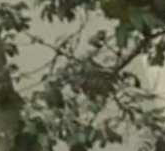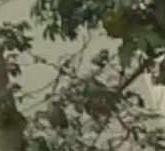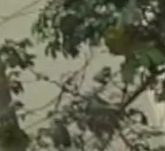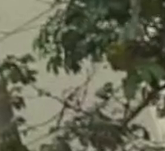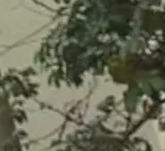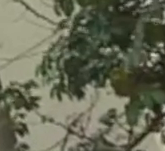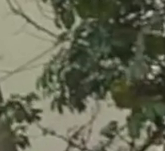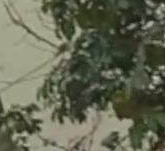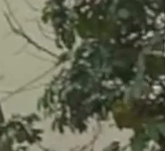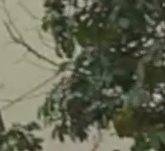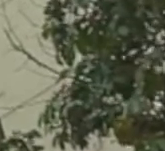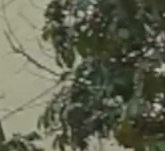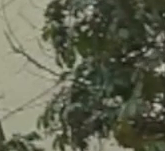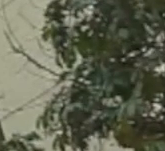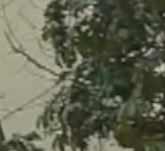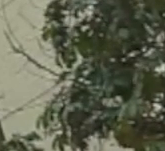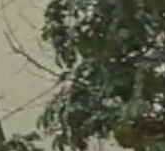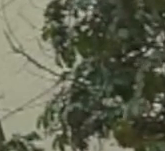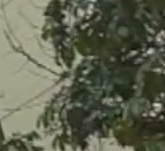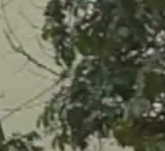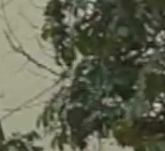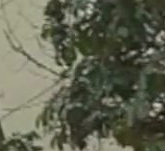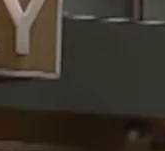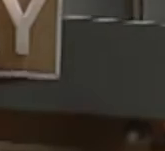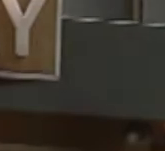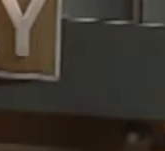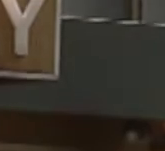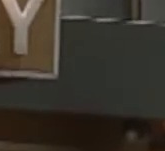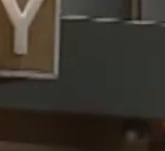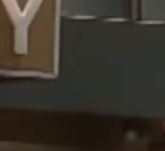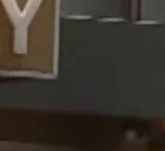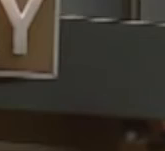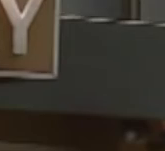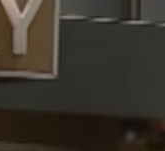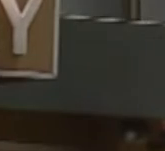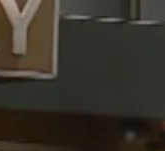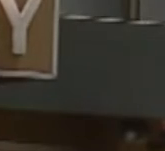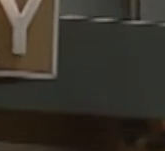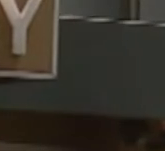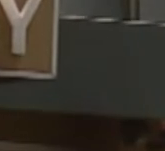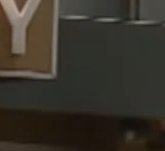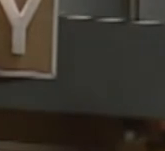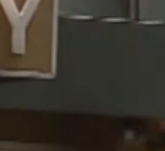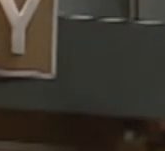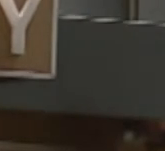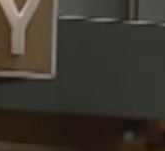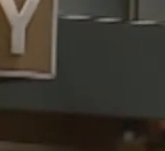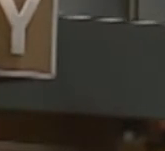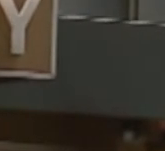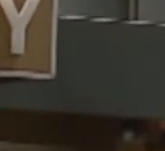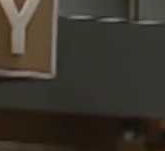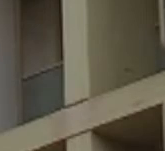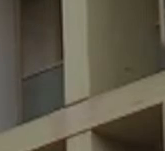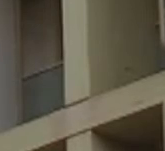Kenyatta University Referral Hospital, while 600 million shillings has been set aside to compensate health personnel who are offering